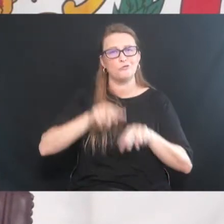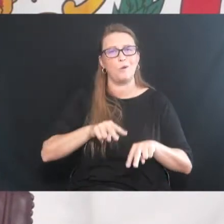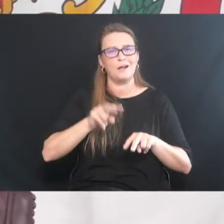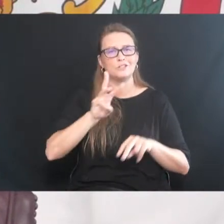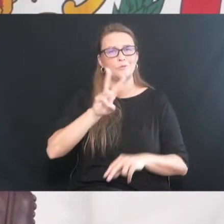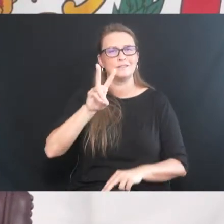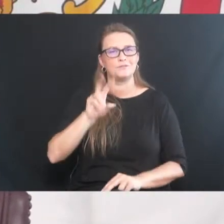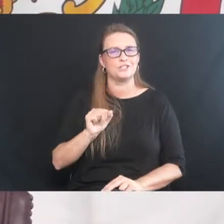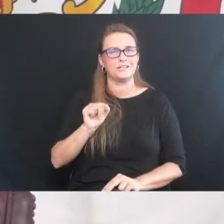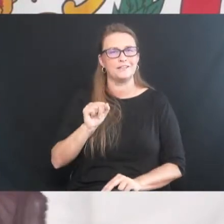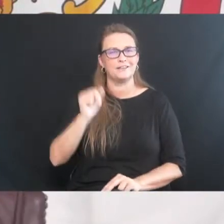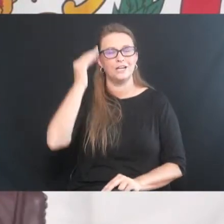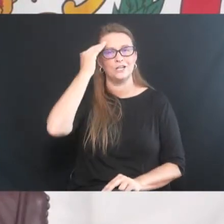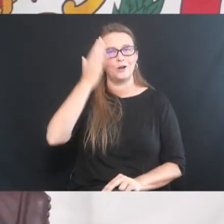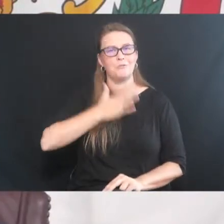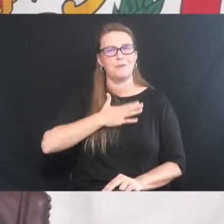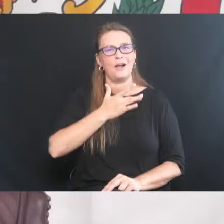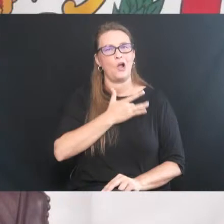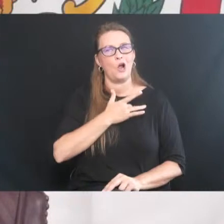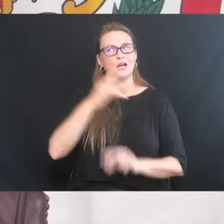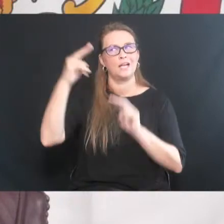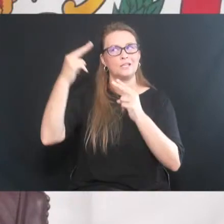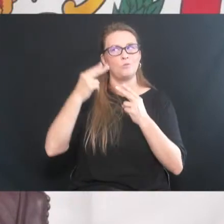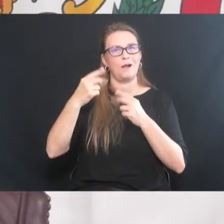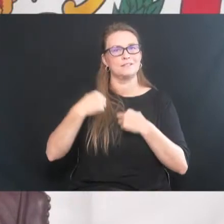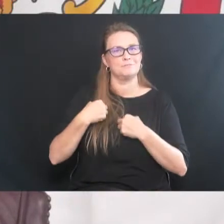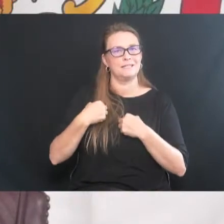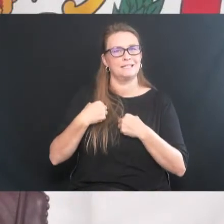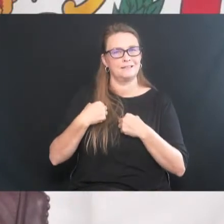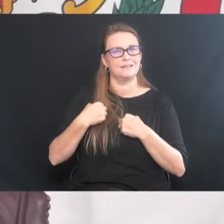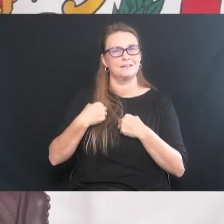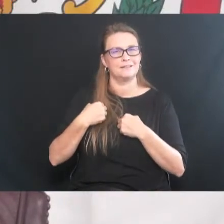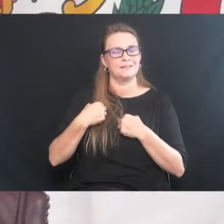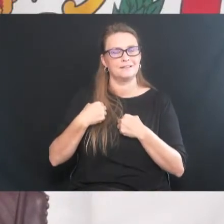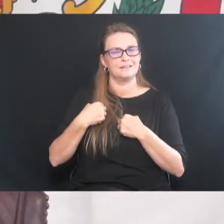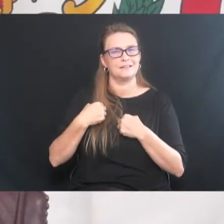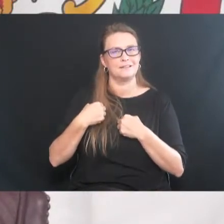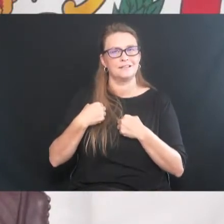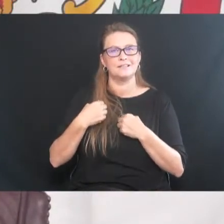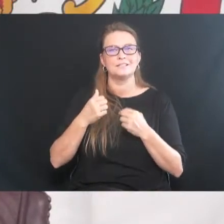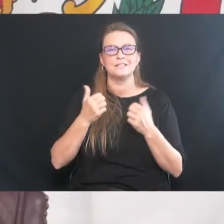I know in my heart He's watching after me. So absolutely, let's just some